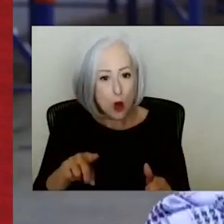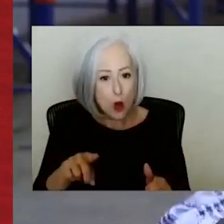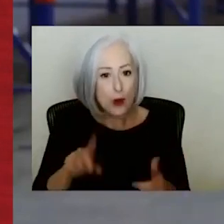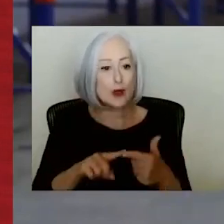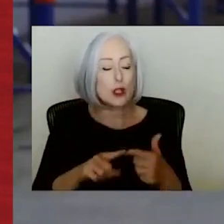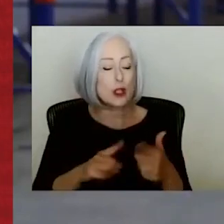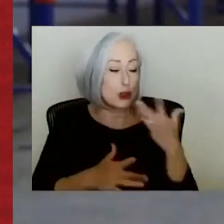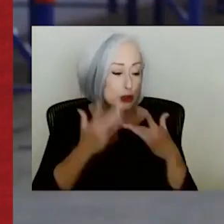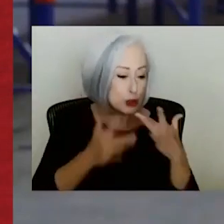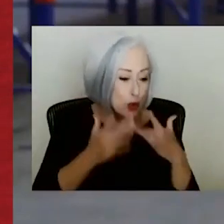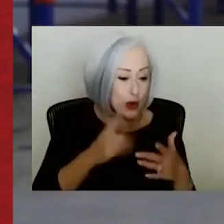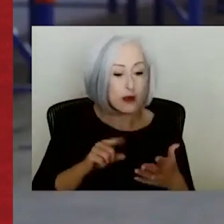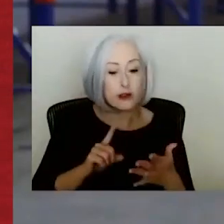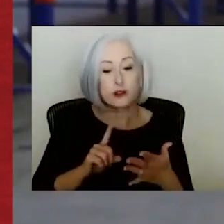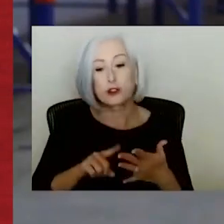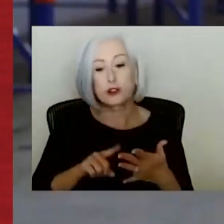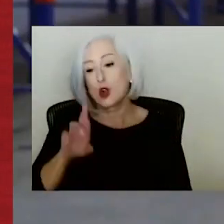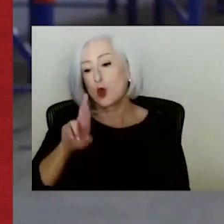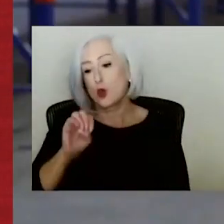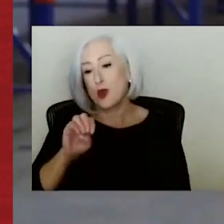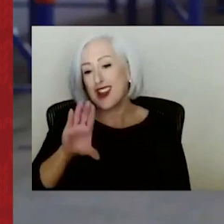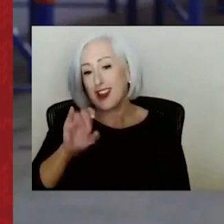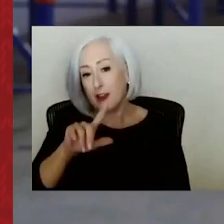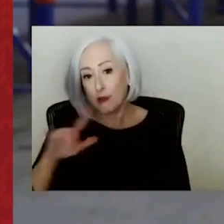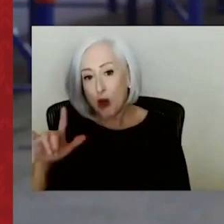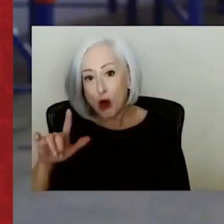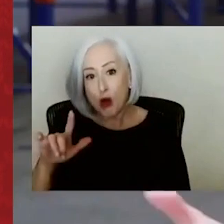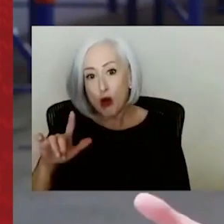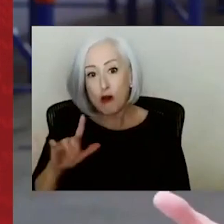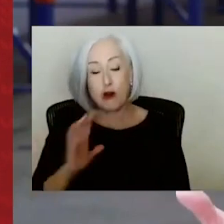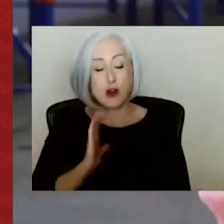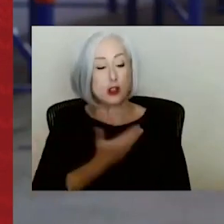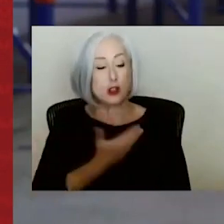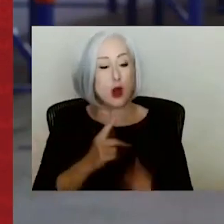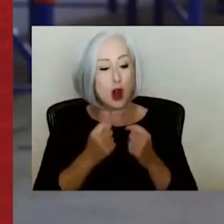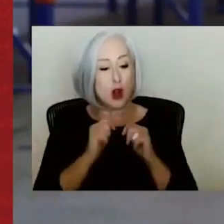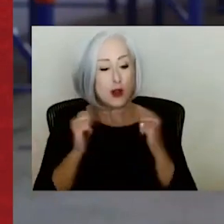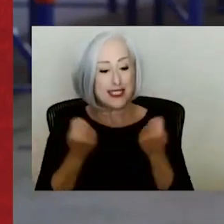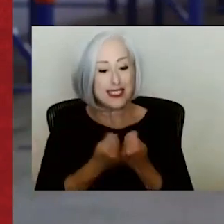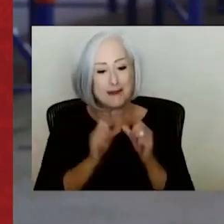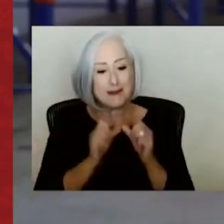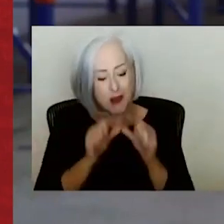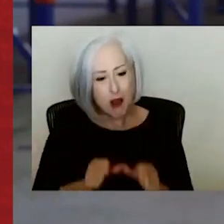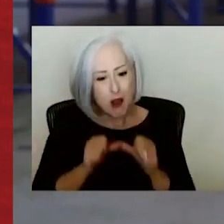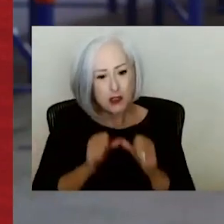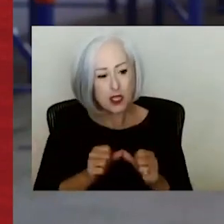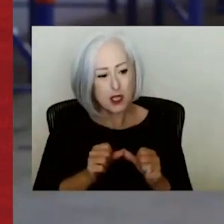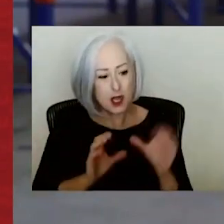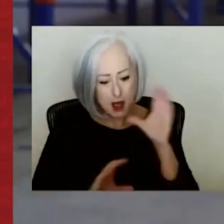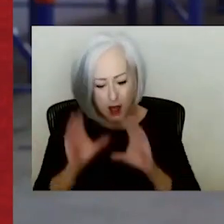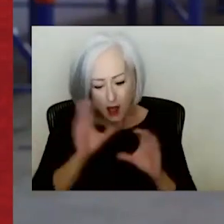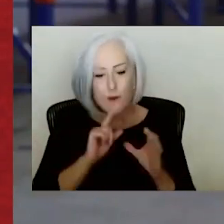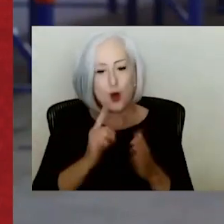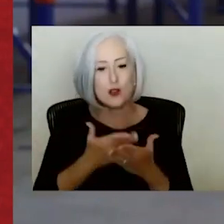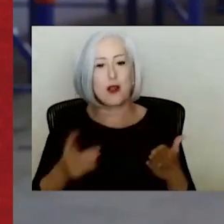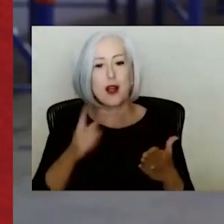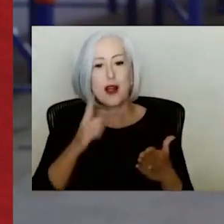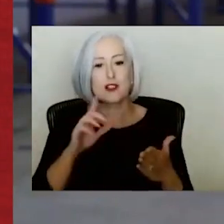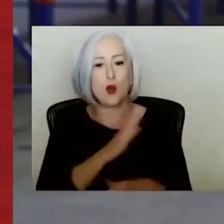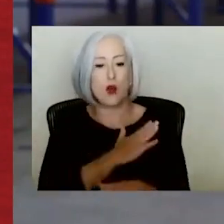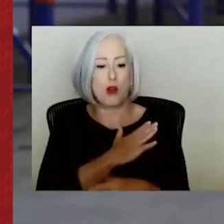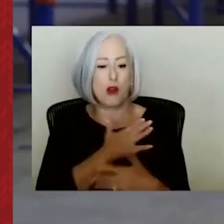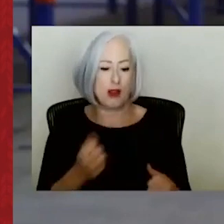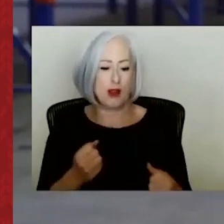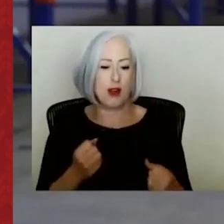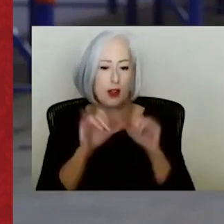is constantly securing supplies for the health system. And I'm going to quote Brian Zane.